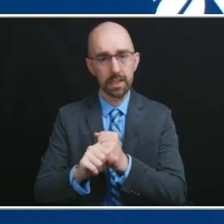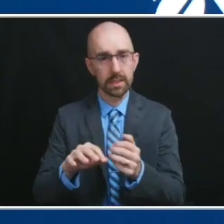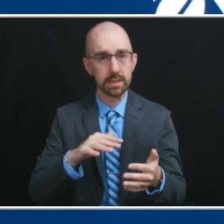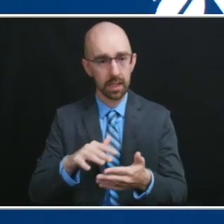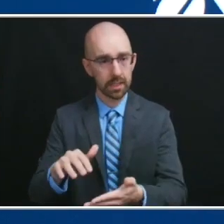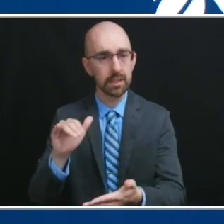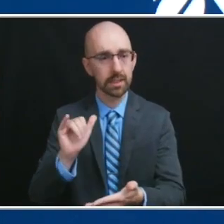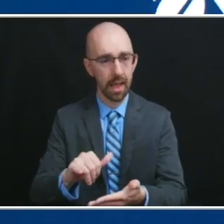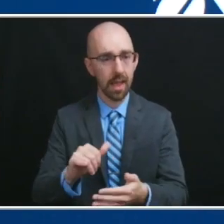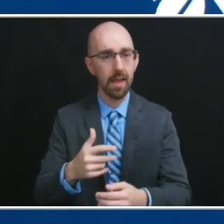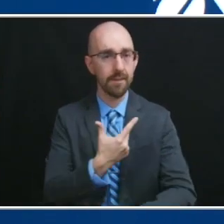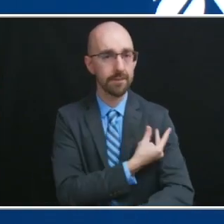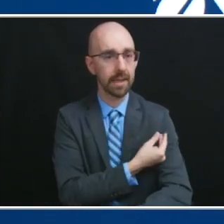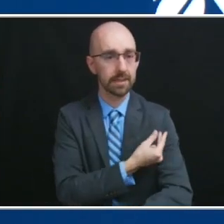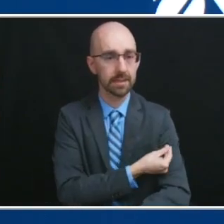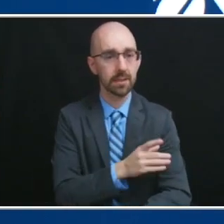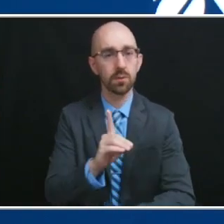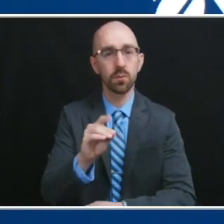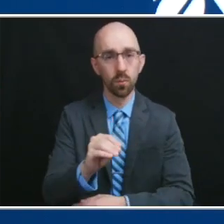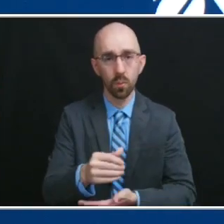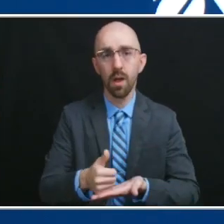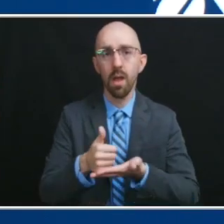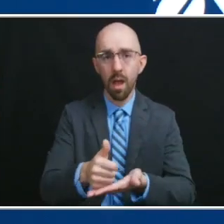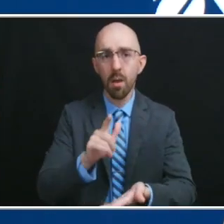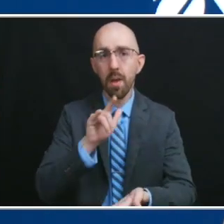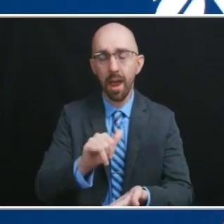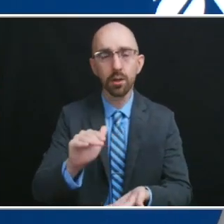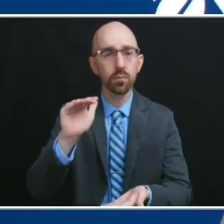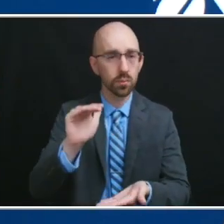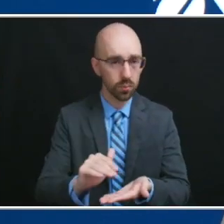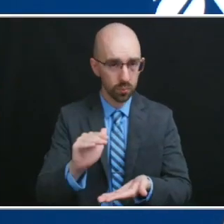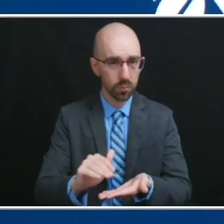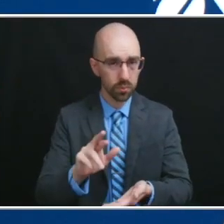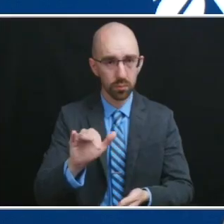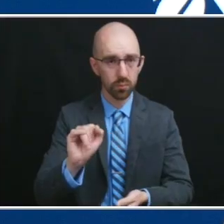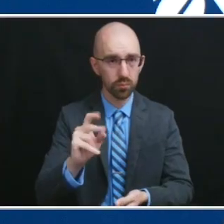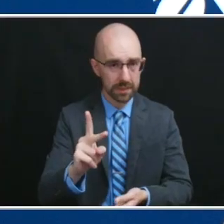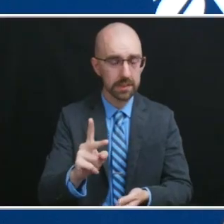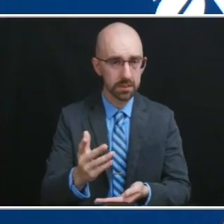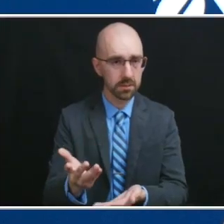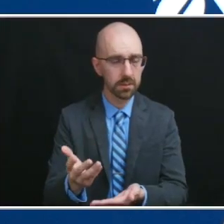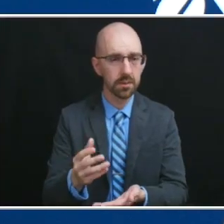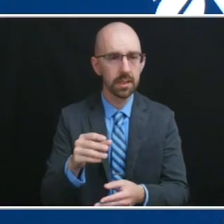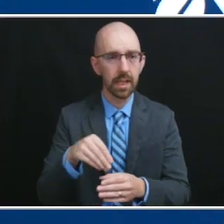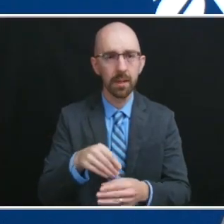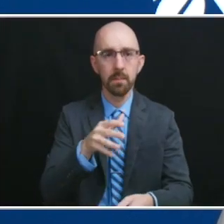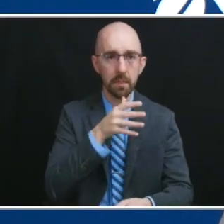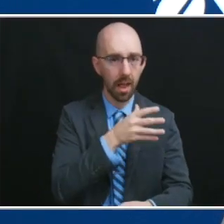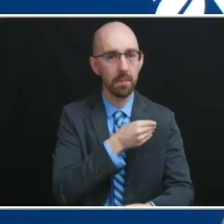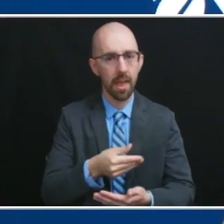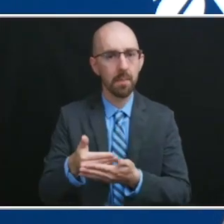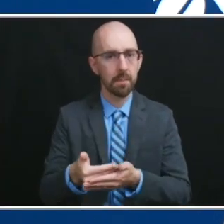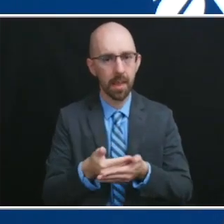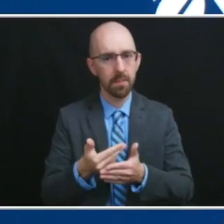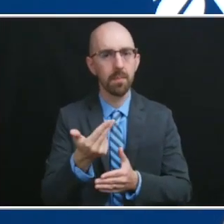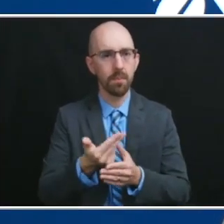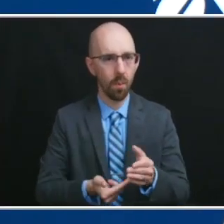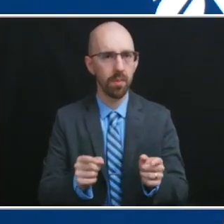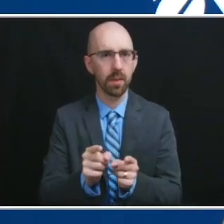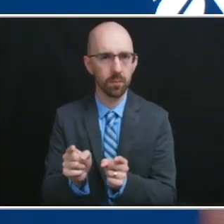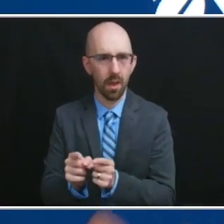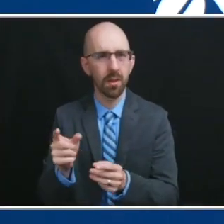the vaccines do help actually reduce those risks in mom and baby as well. And so more importantly,